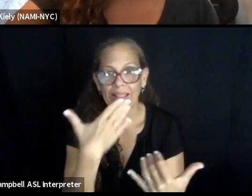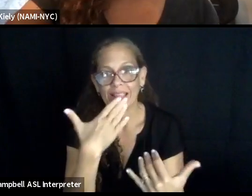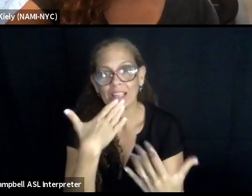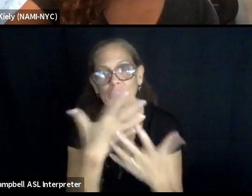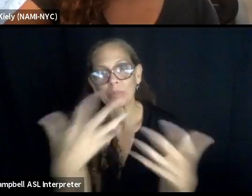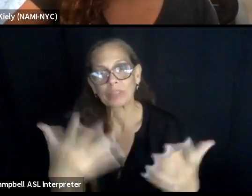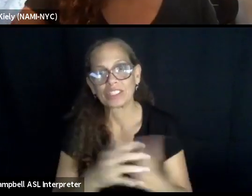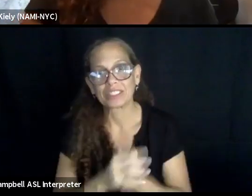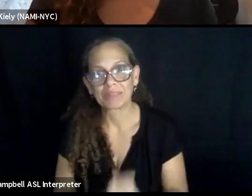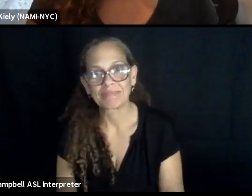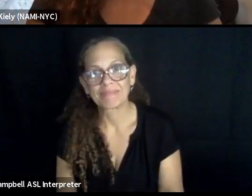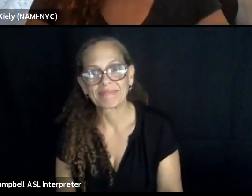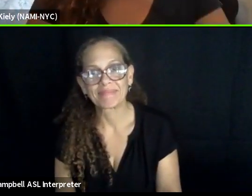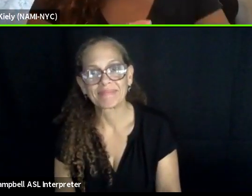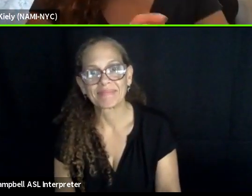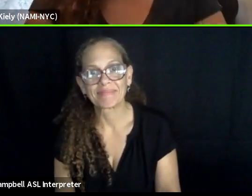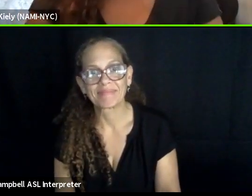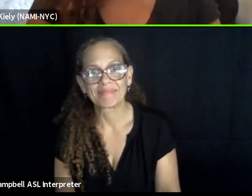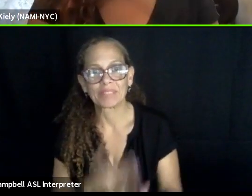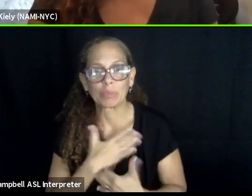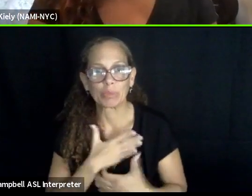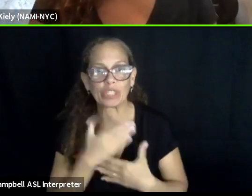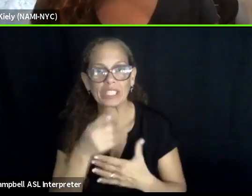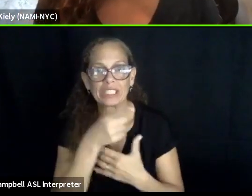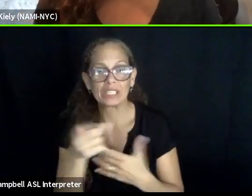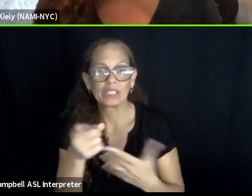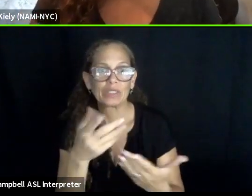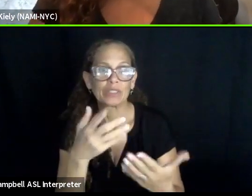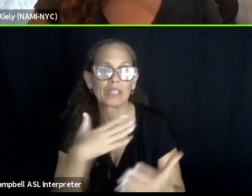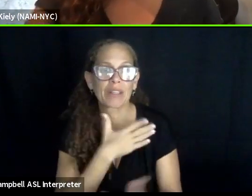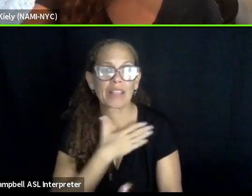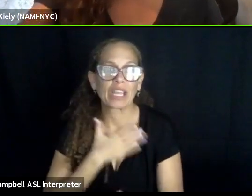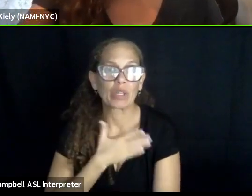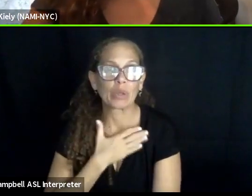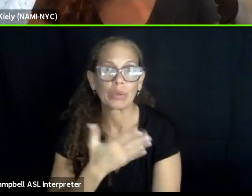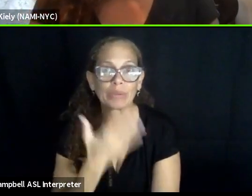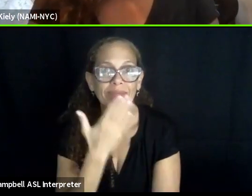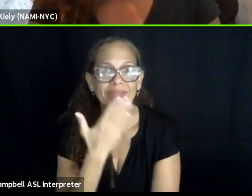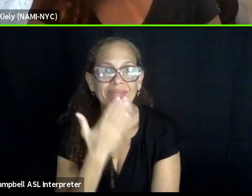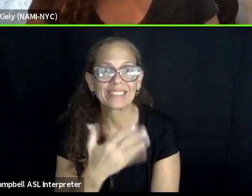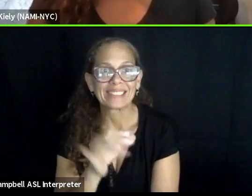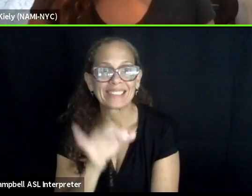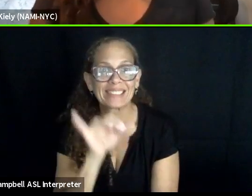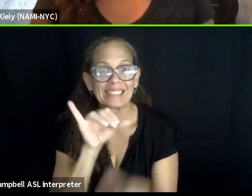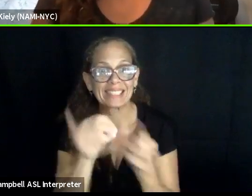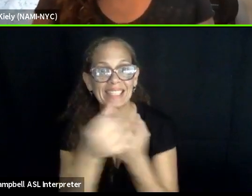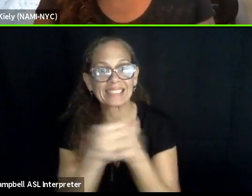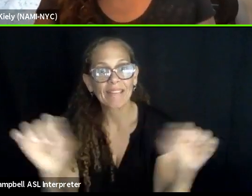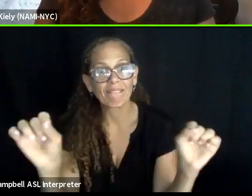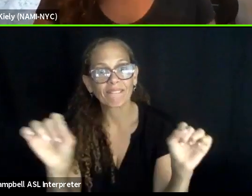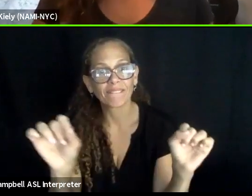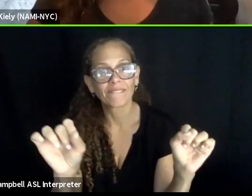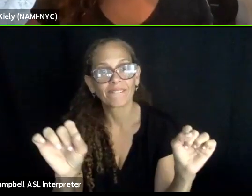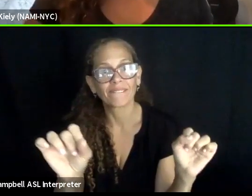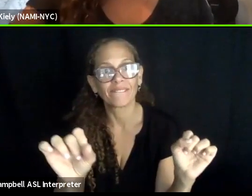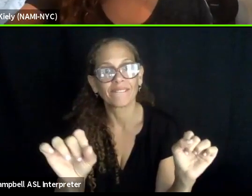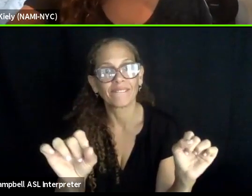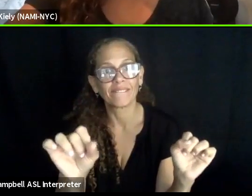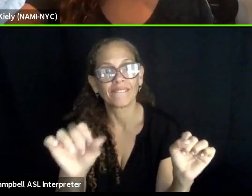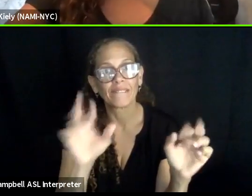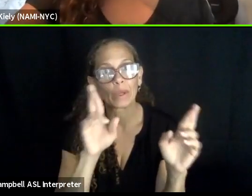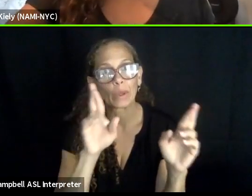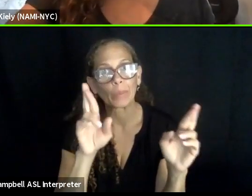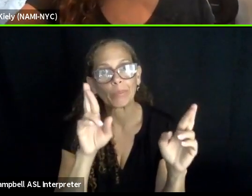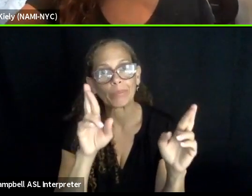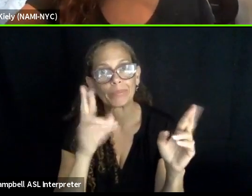you. Thank you so much, everybody. Stay safe, and hope to see